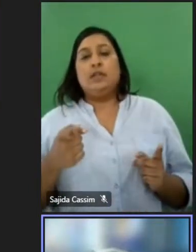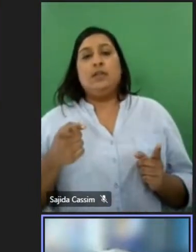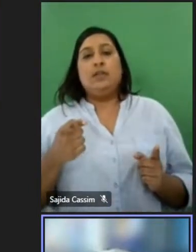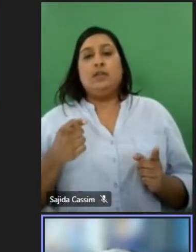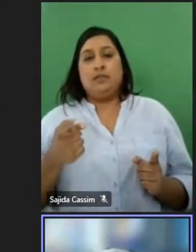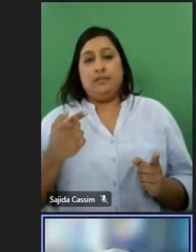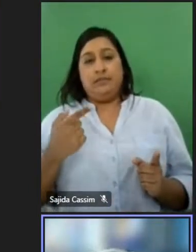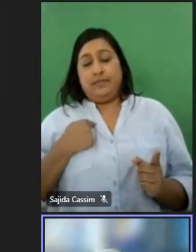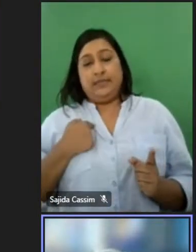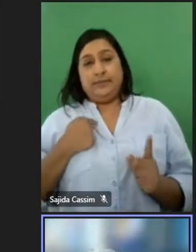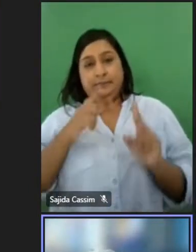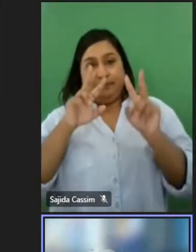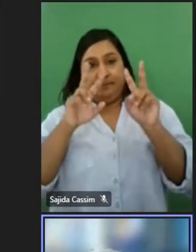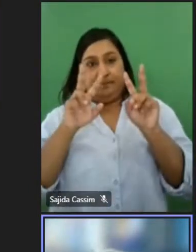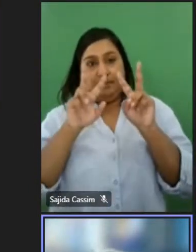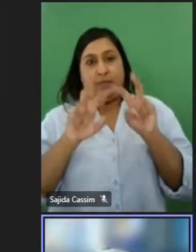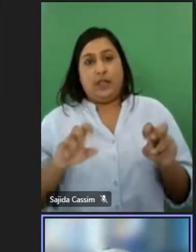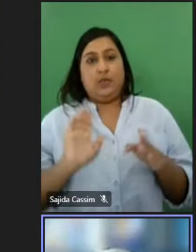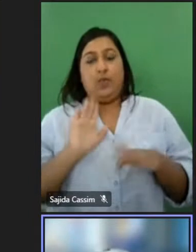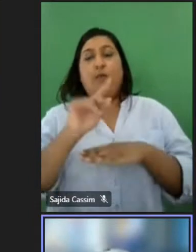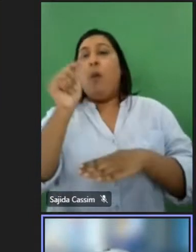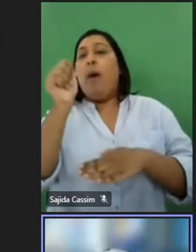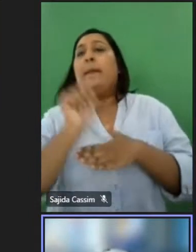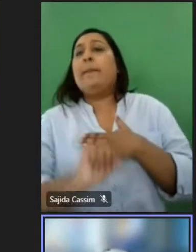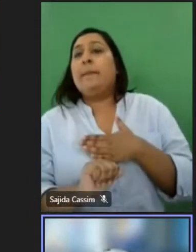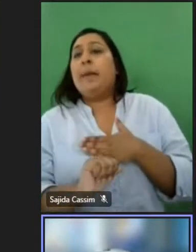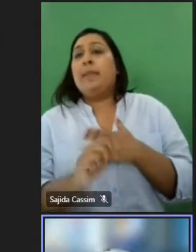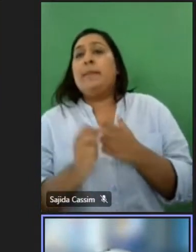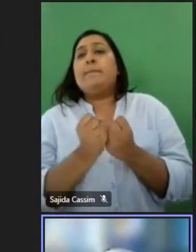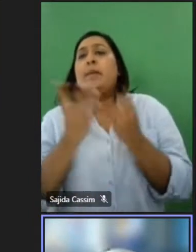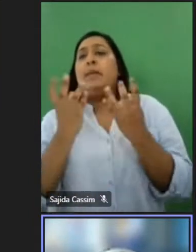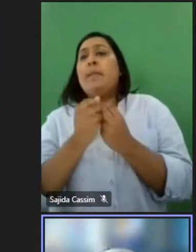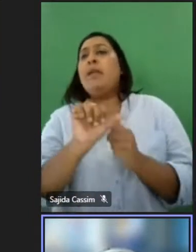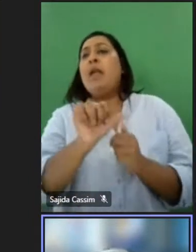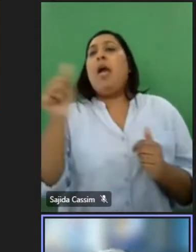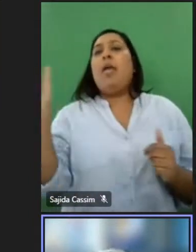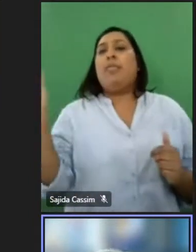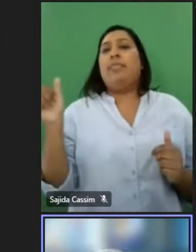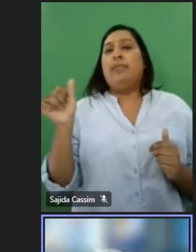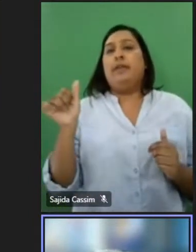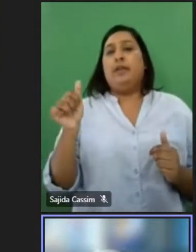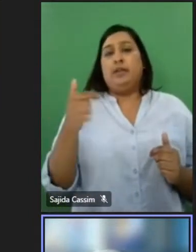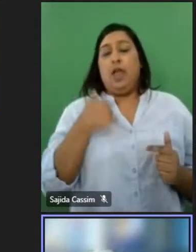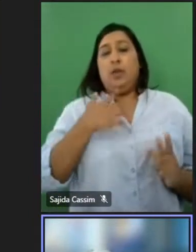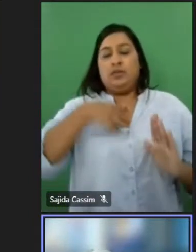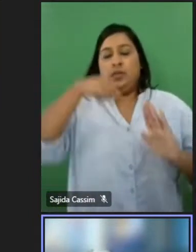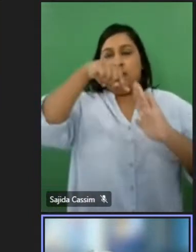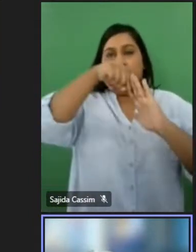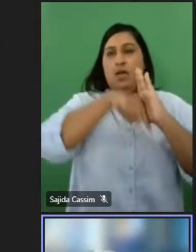month, and most other surveys are much, much smaller samples.